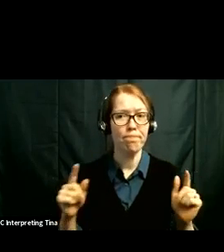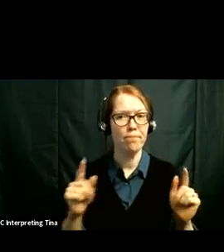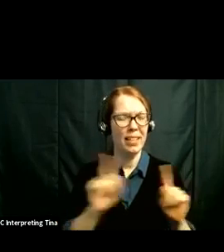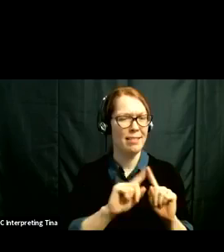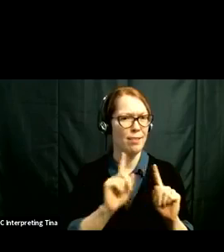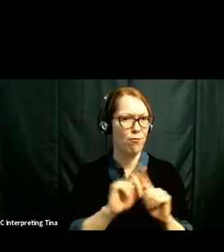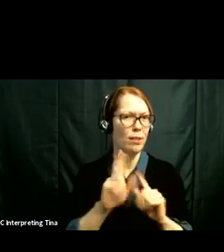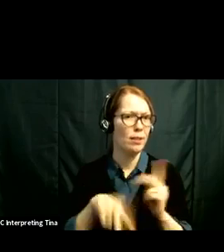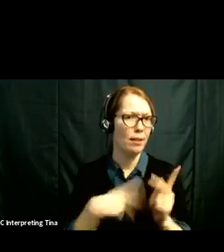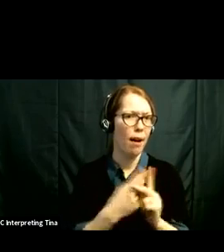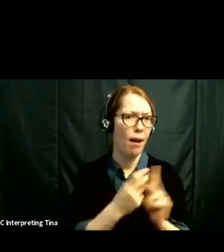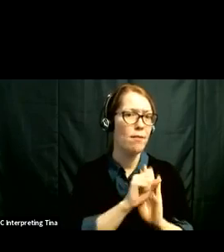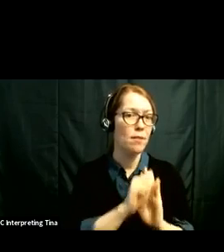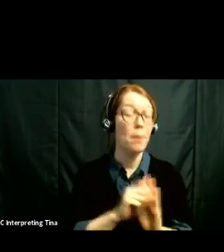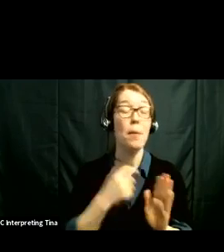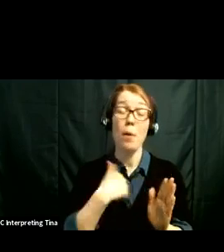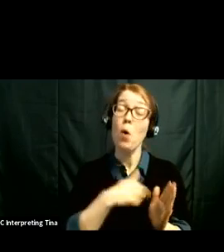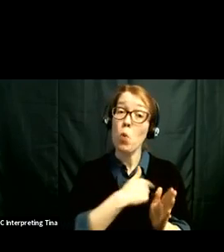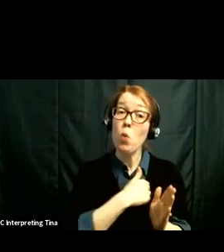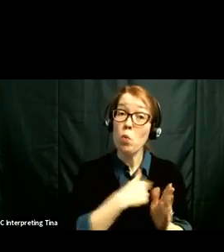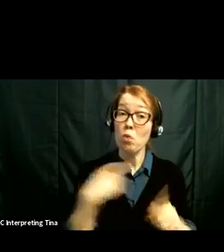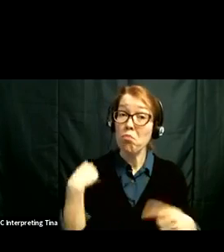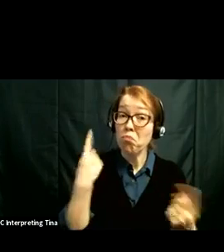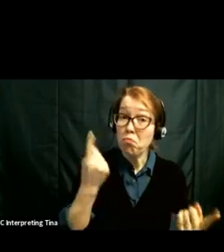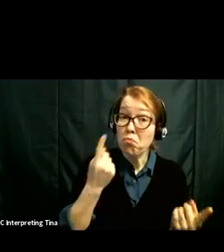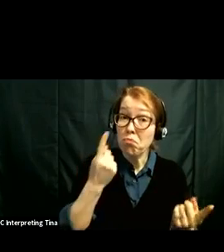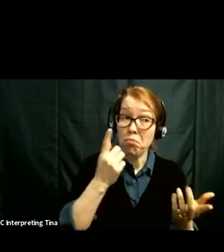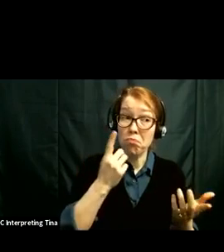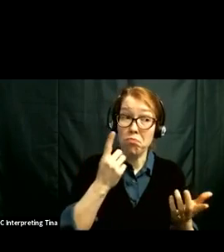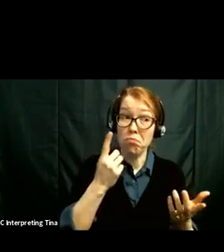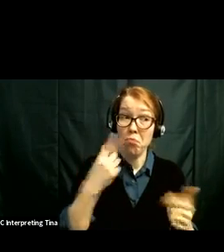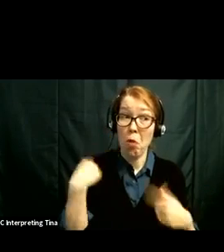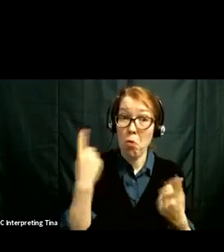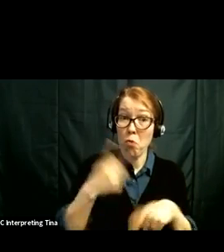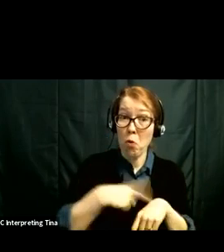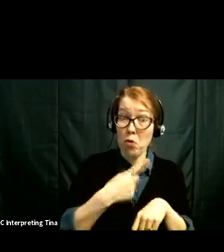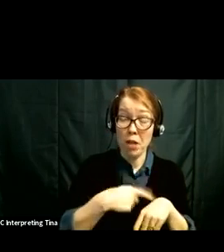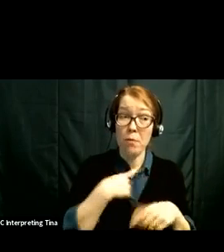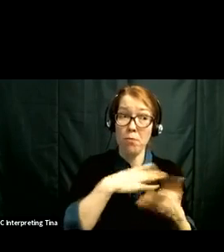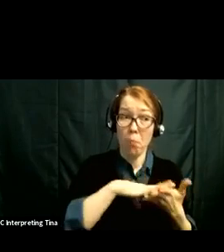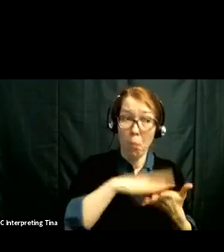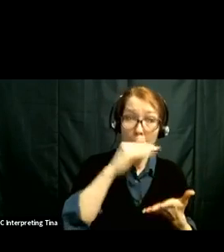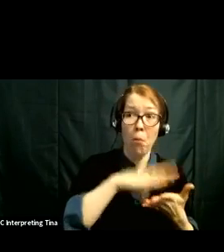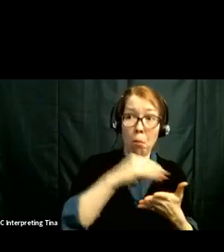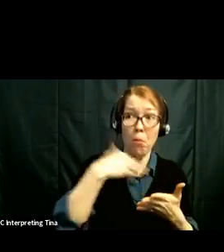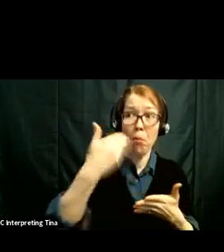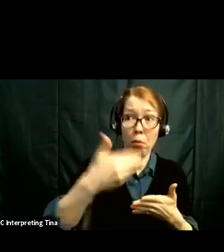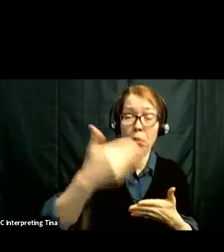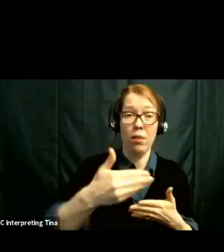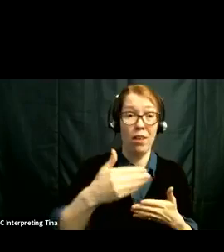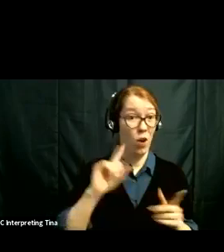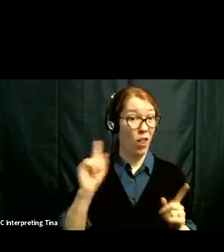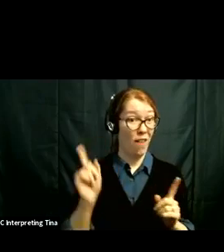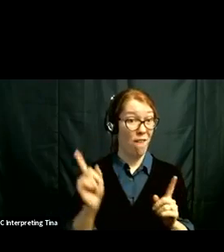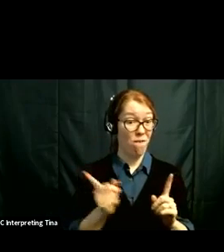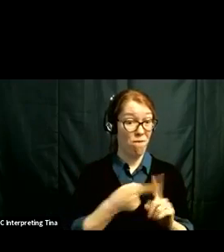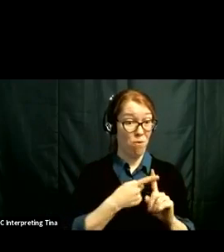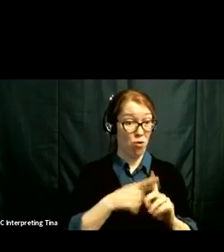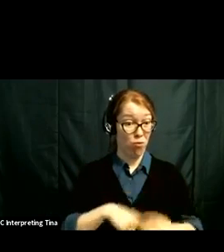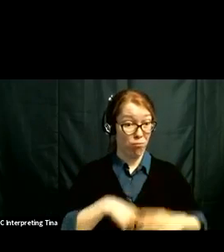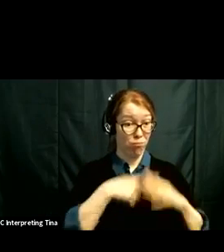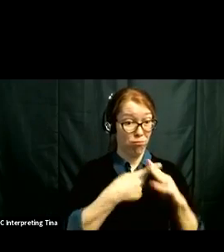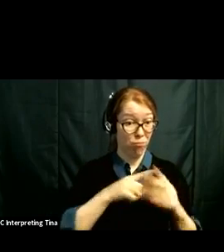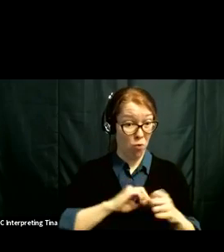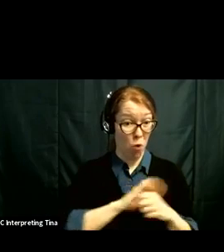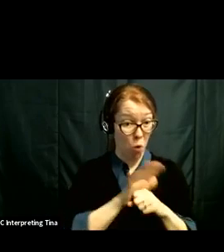symptoms. And I think we've learned a lot over a period of time. We didn't know a lot when this first started,